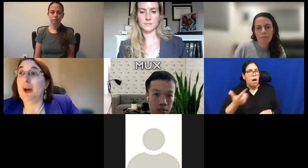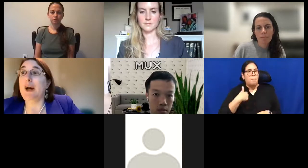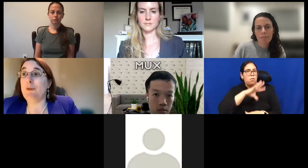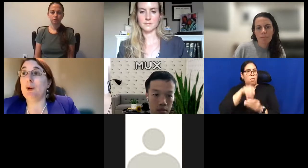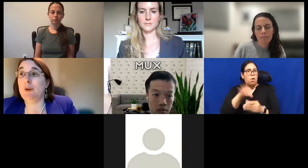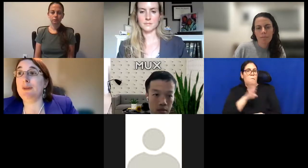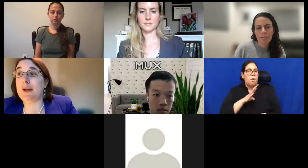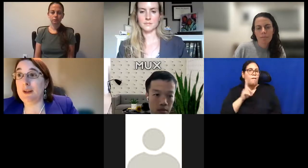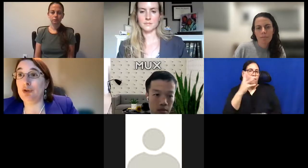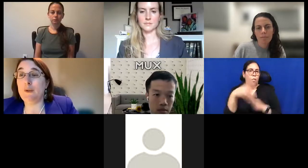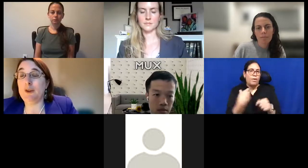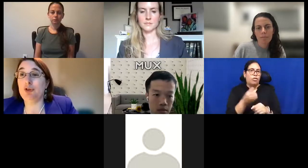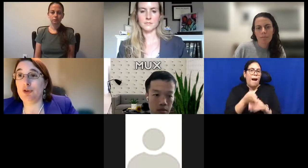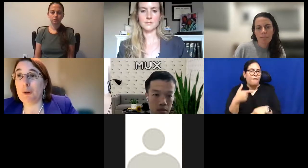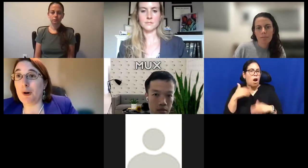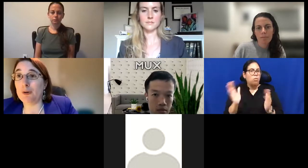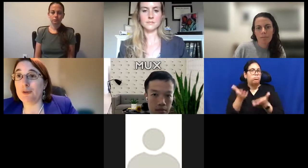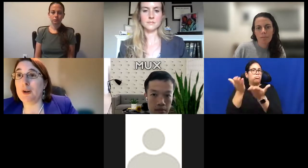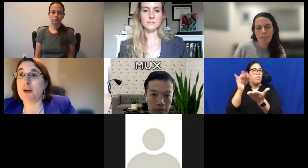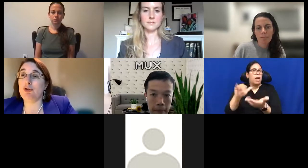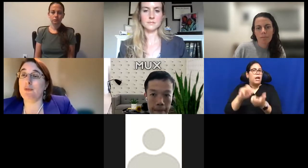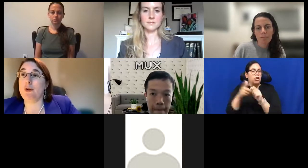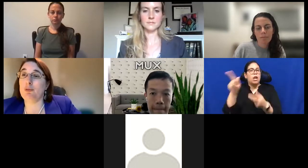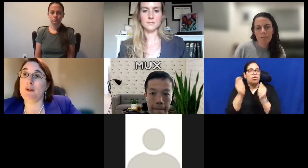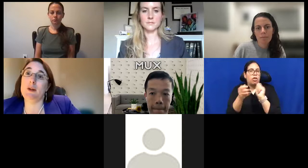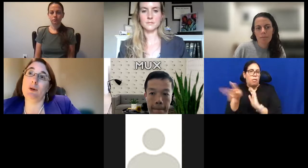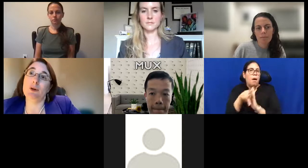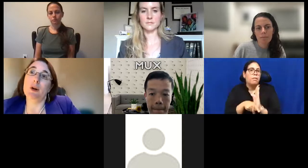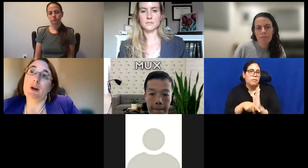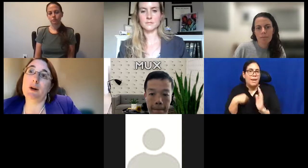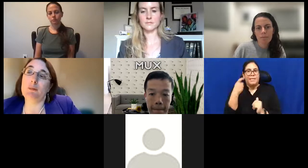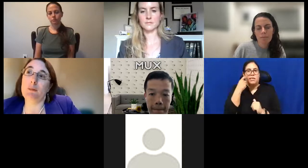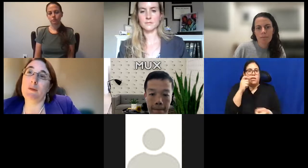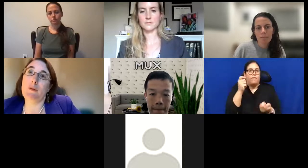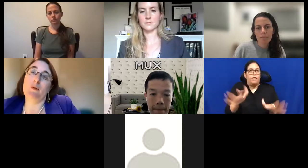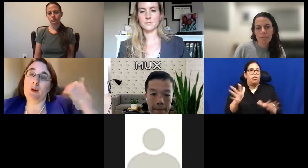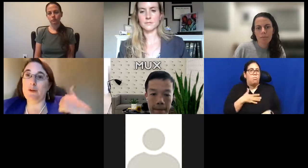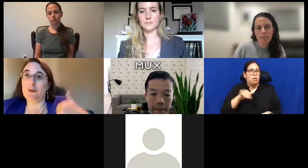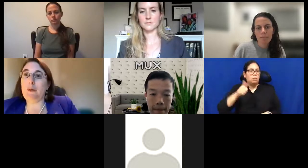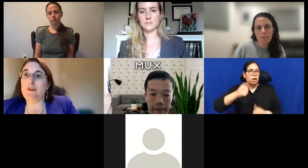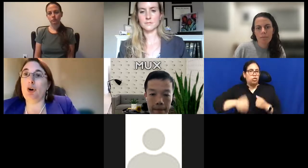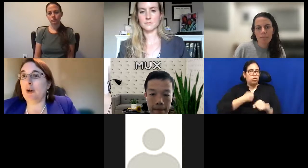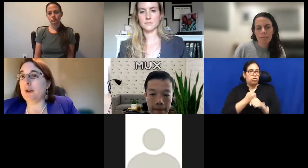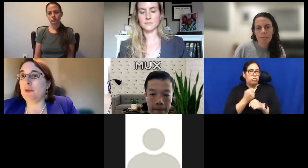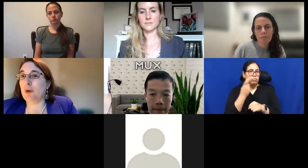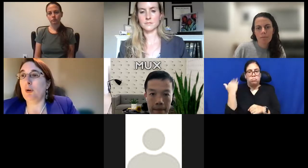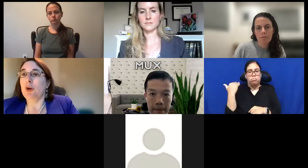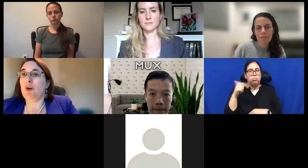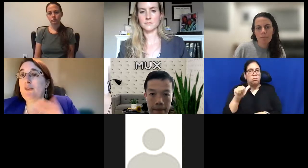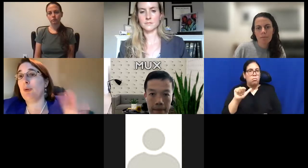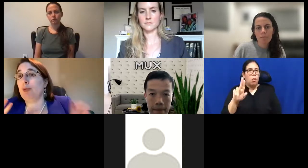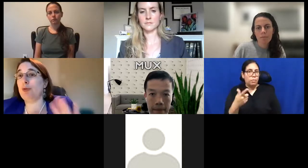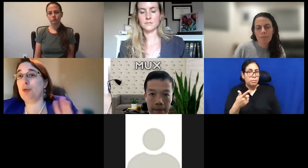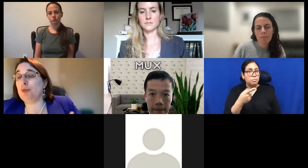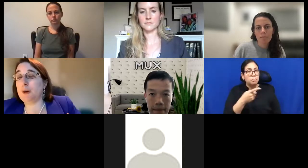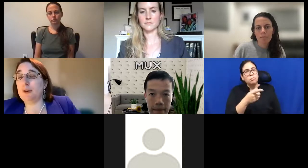years after I raised that issue, they changed that policy. And I just finished my tenure in a year this past August. So you'll